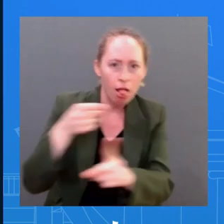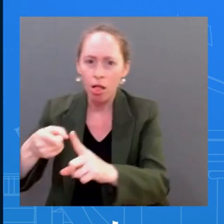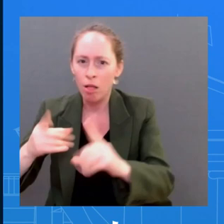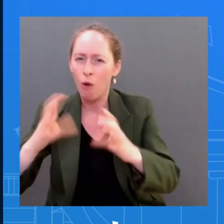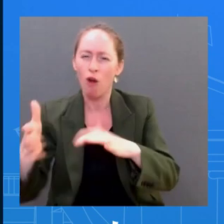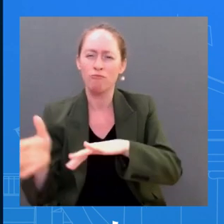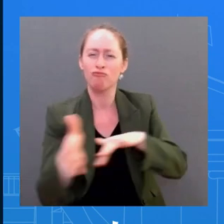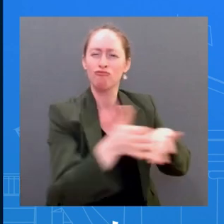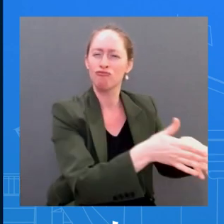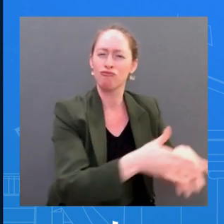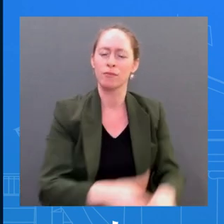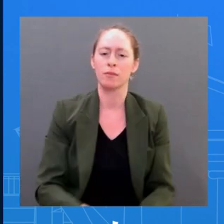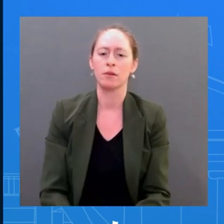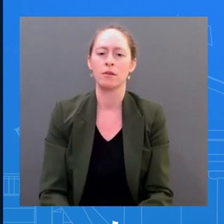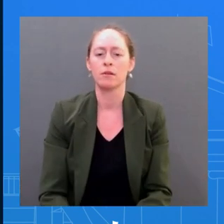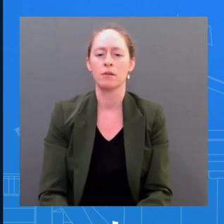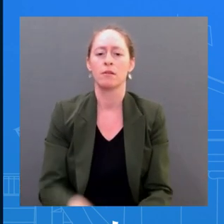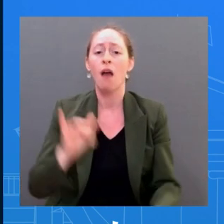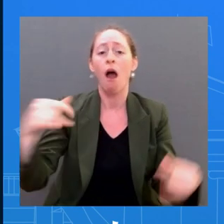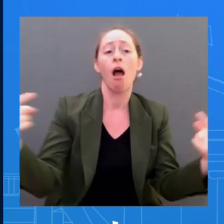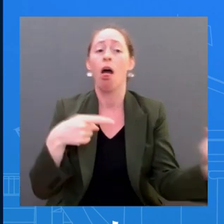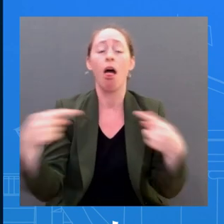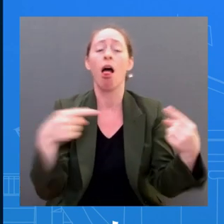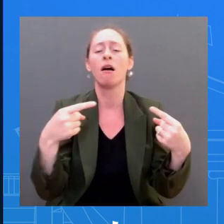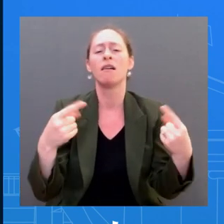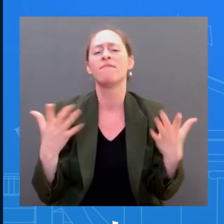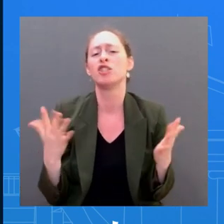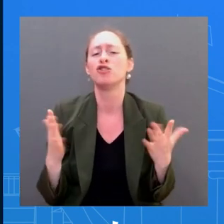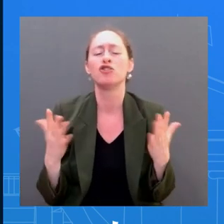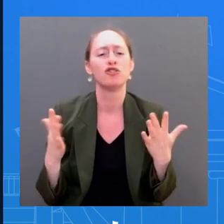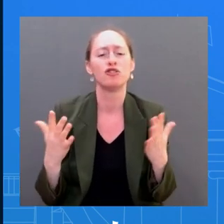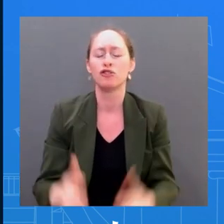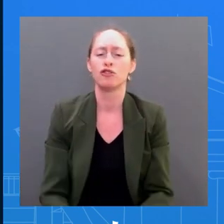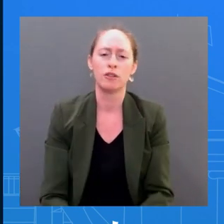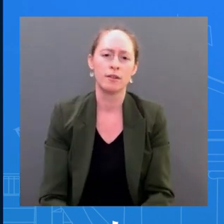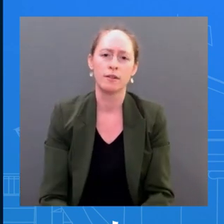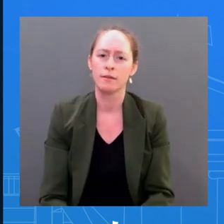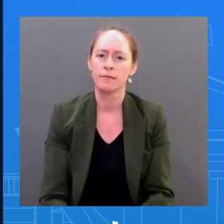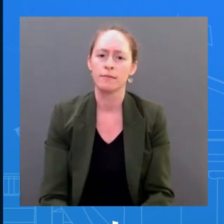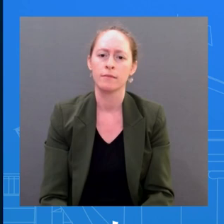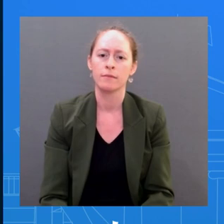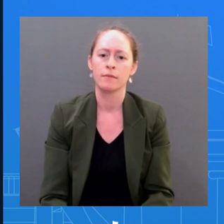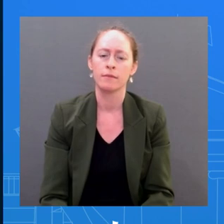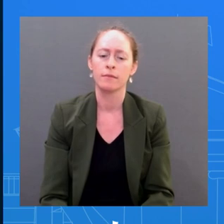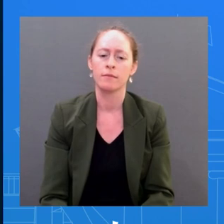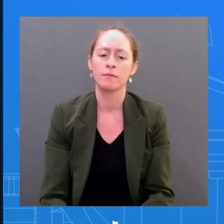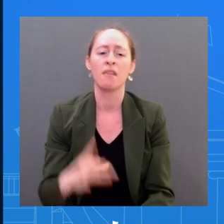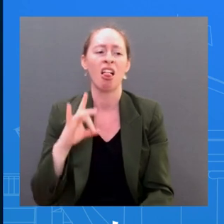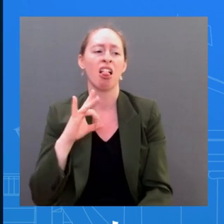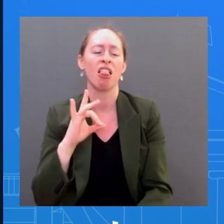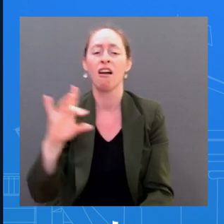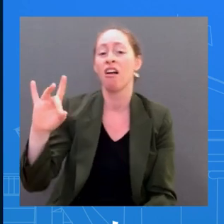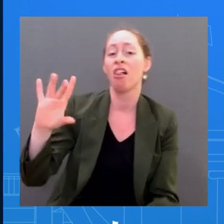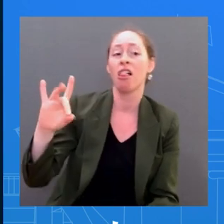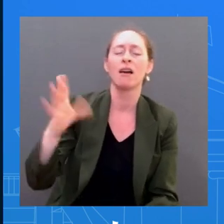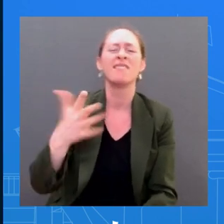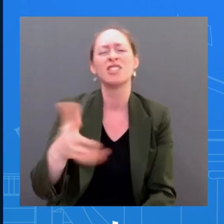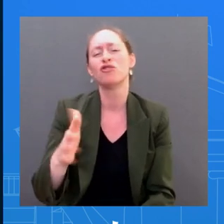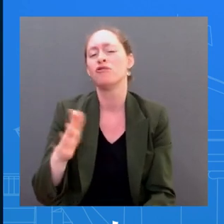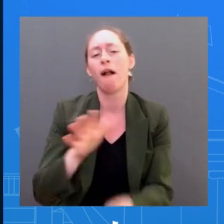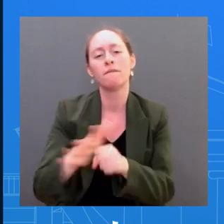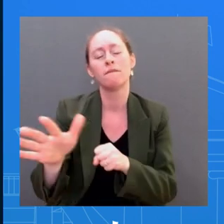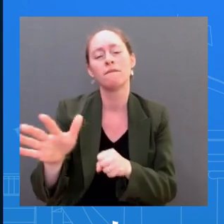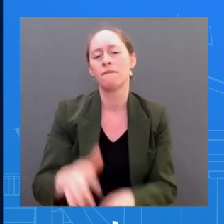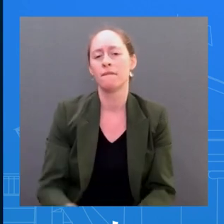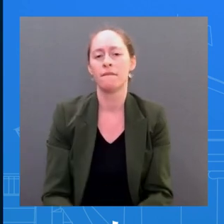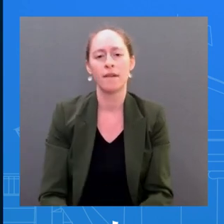Enough of the invalidation of the other side. Let's come to the common table that represents the American people.